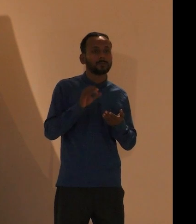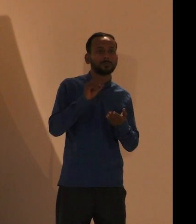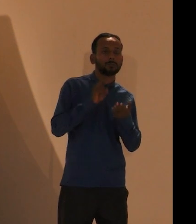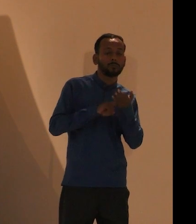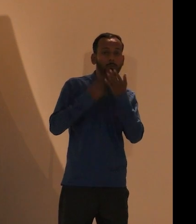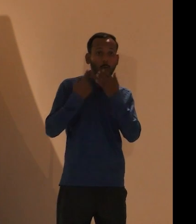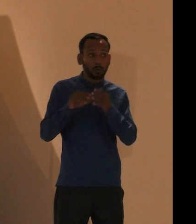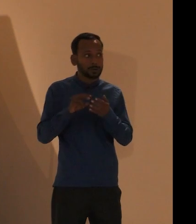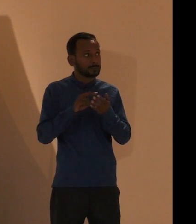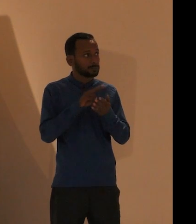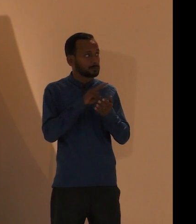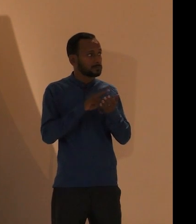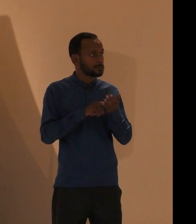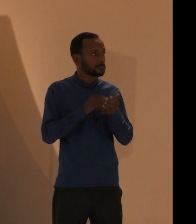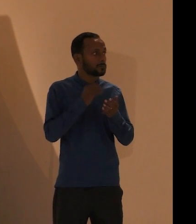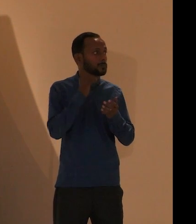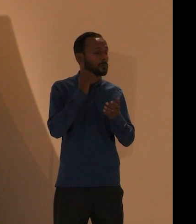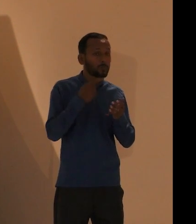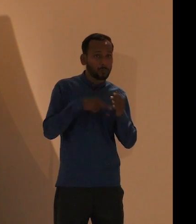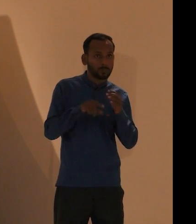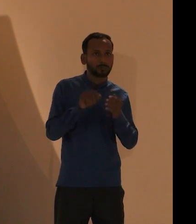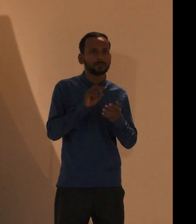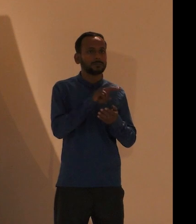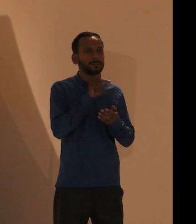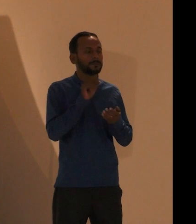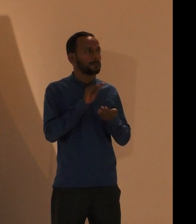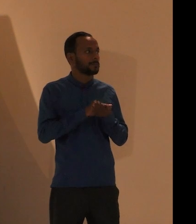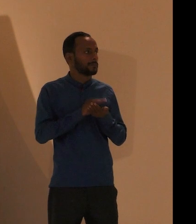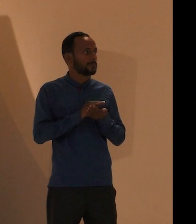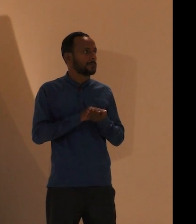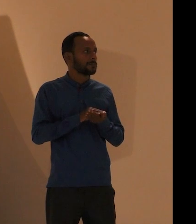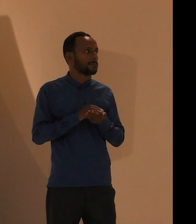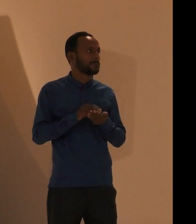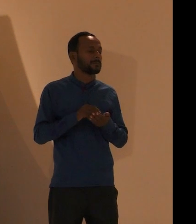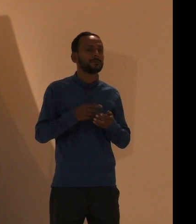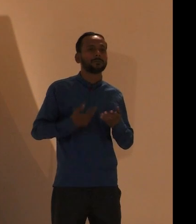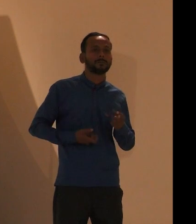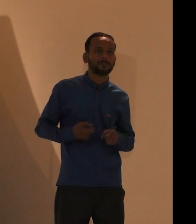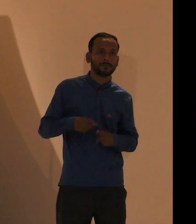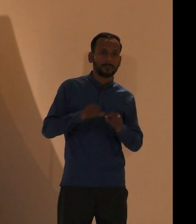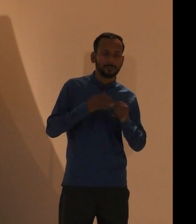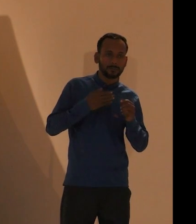of the poem, which was later set to music, Amar Mukti Aloe Aloe,